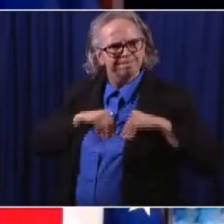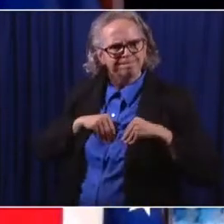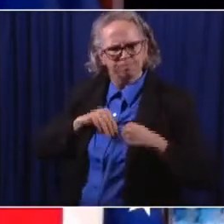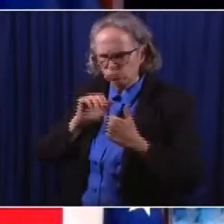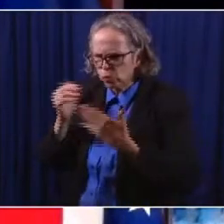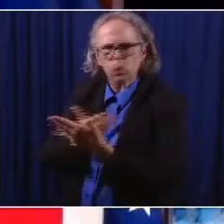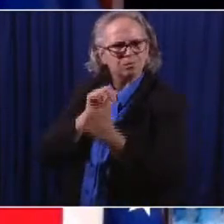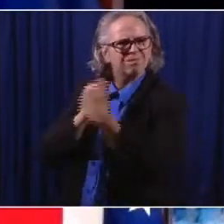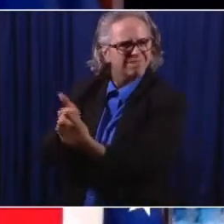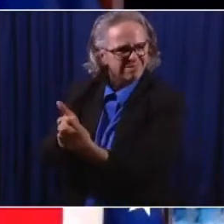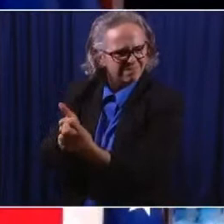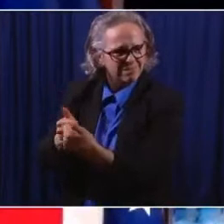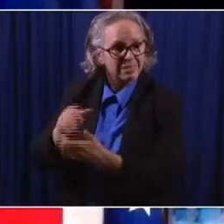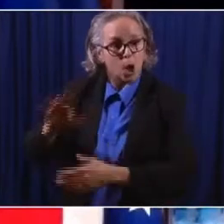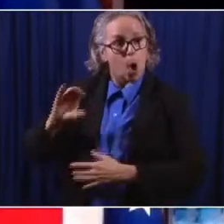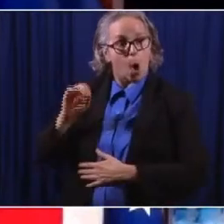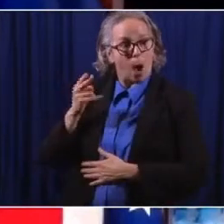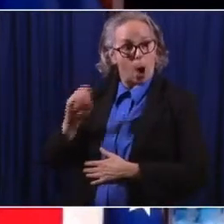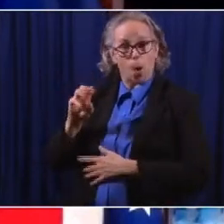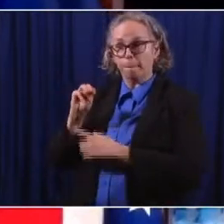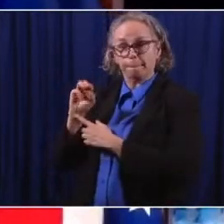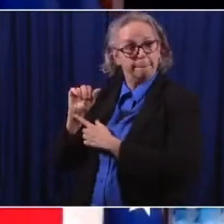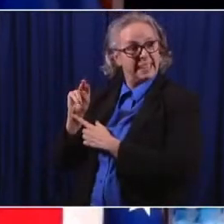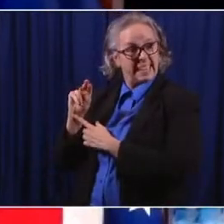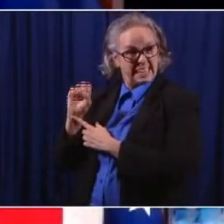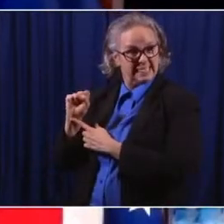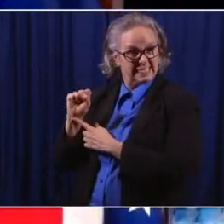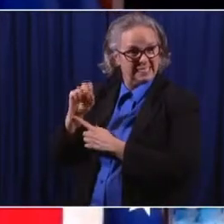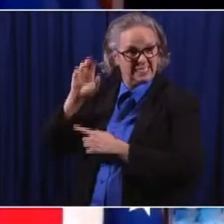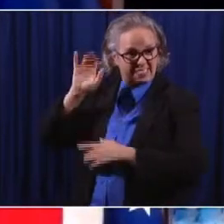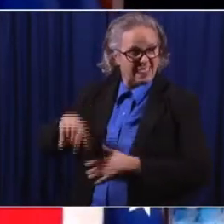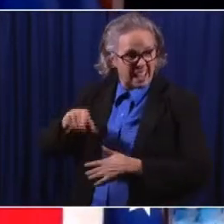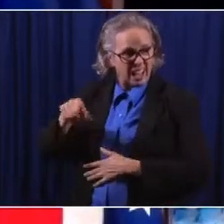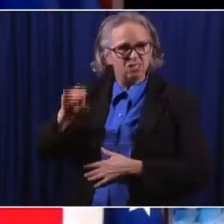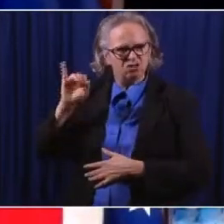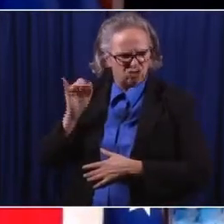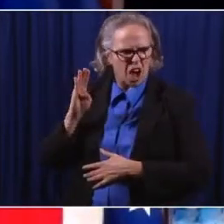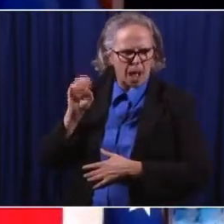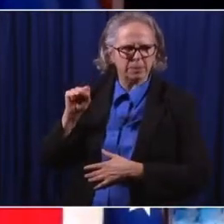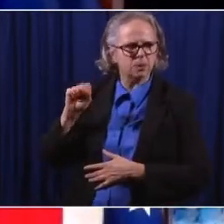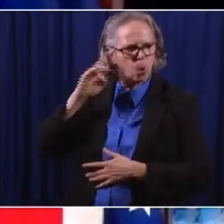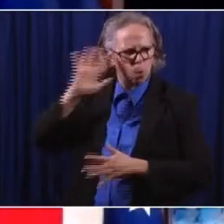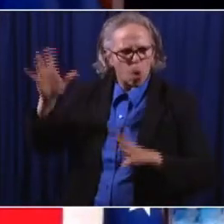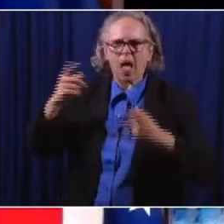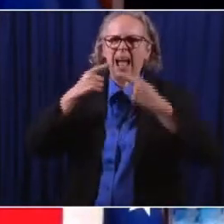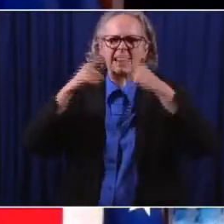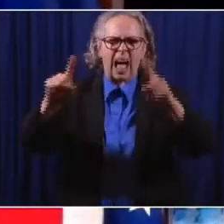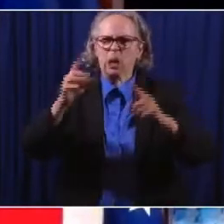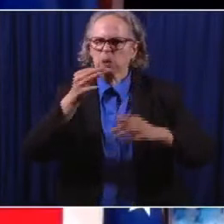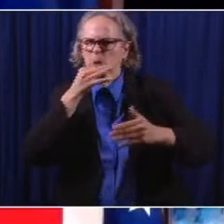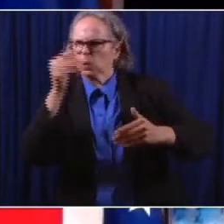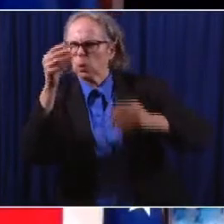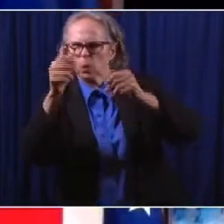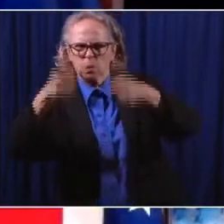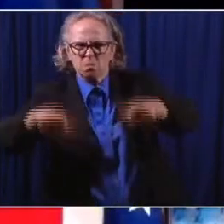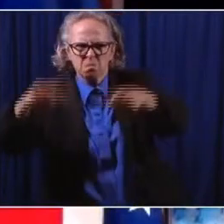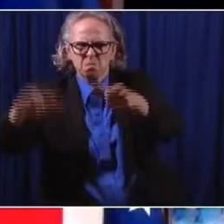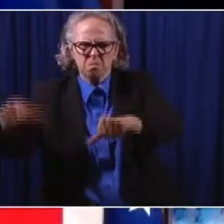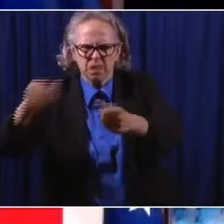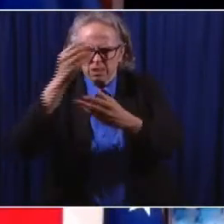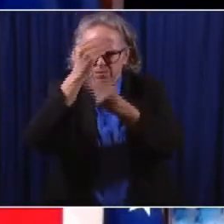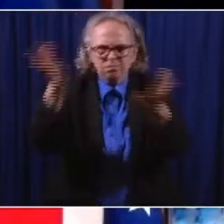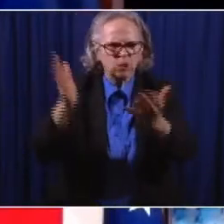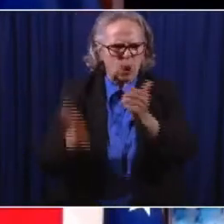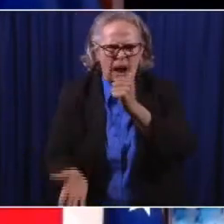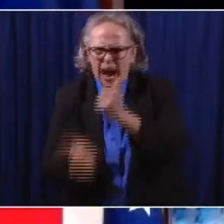some announcements soon that we'll talk about even more enhanced efforts that we're going to make to try to help them get ahead in this economy.